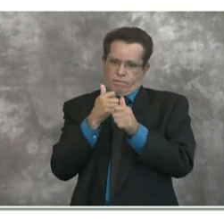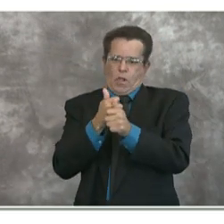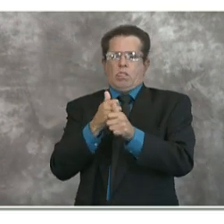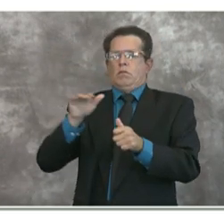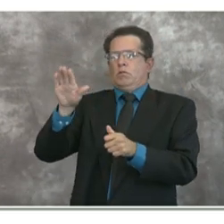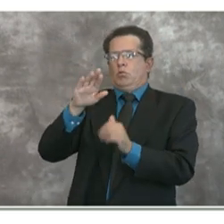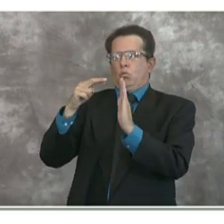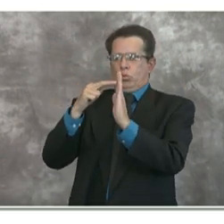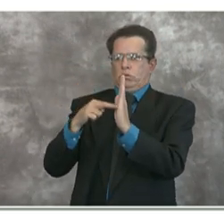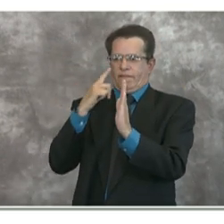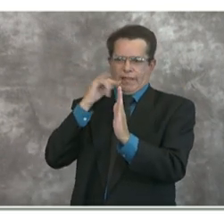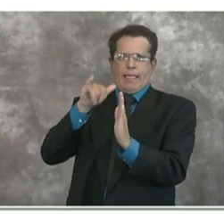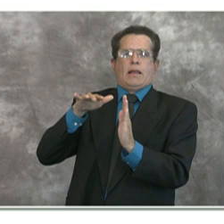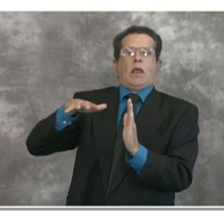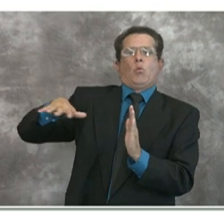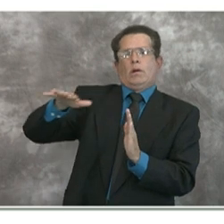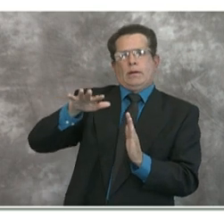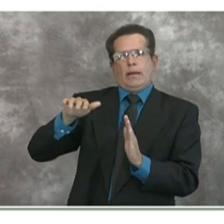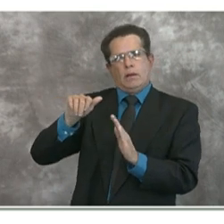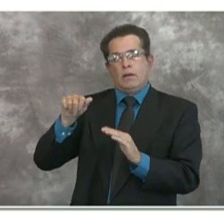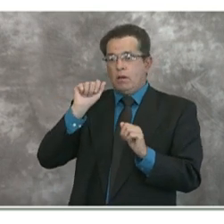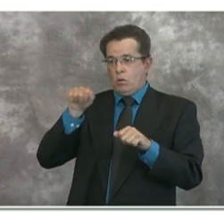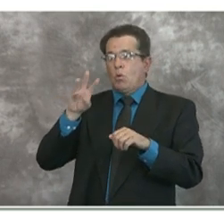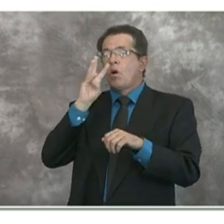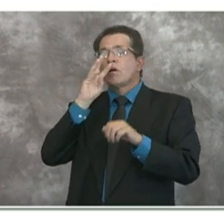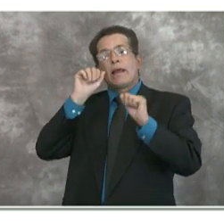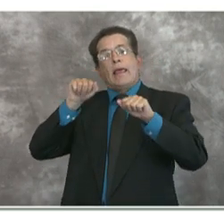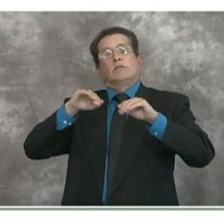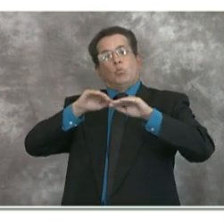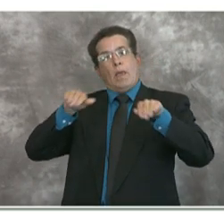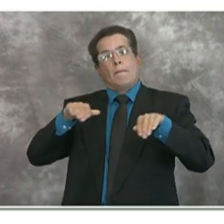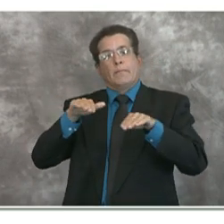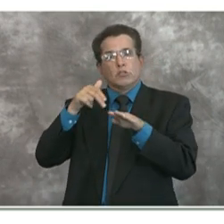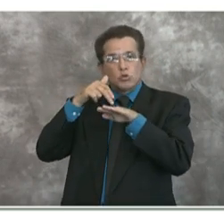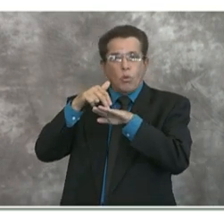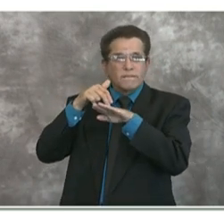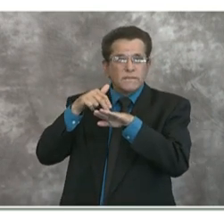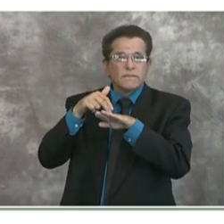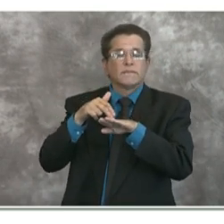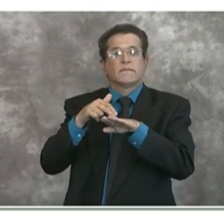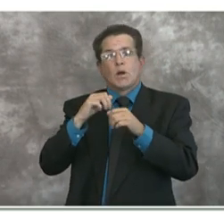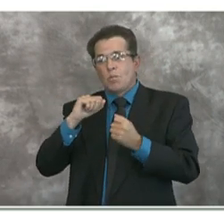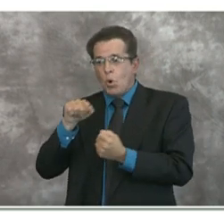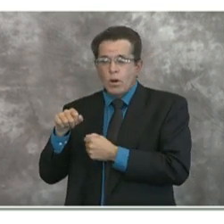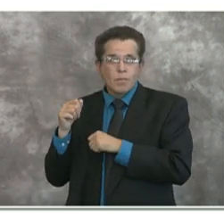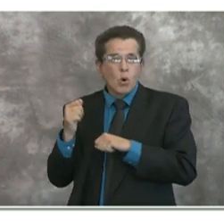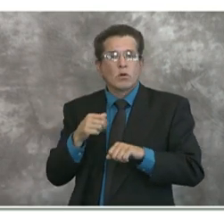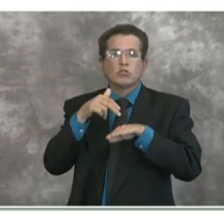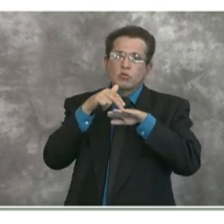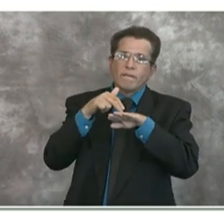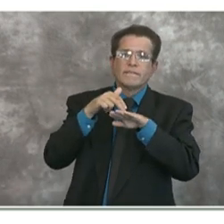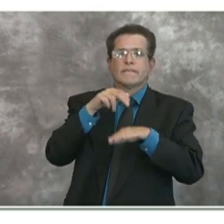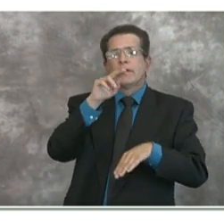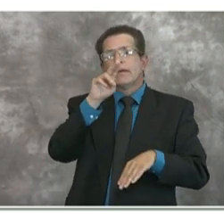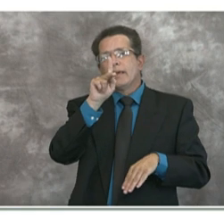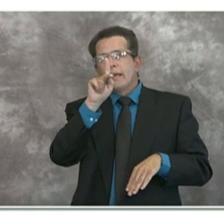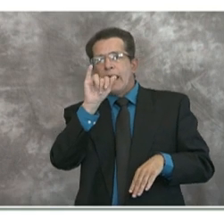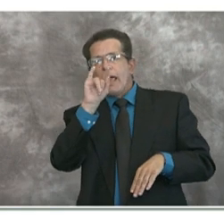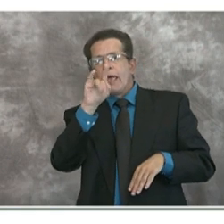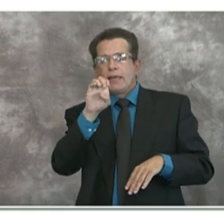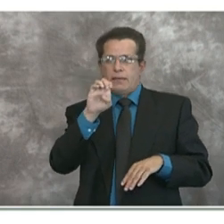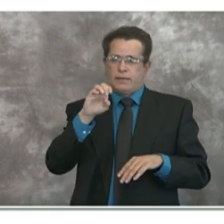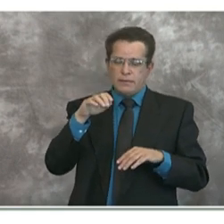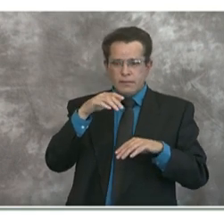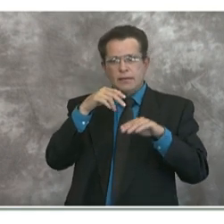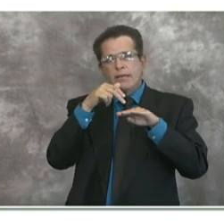local jurisdiction. In the water, you can swim, body surf, boogie board, surf, kite surfing,